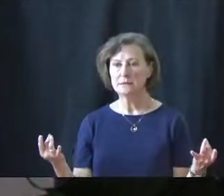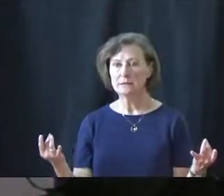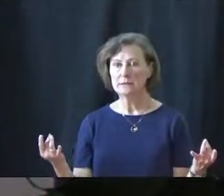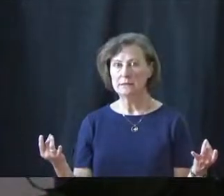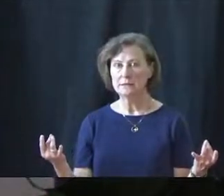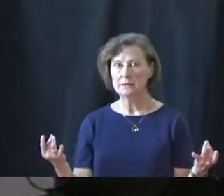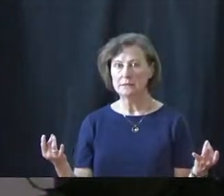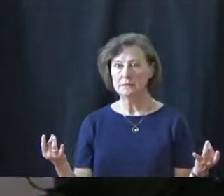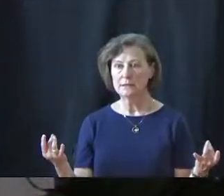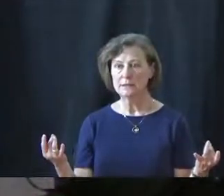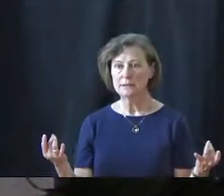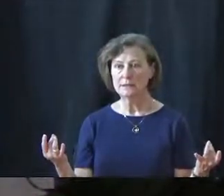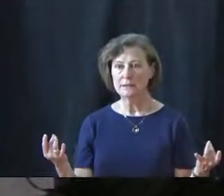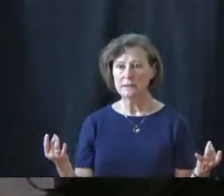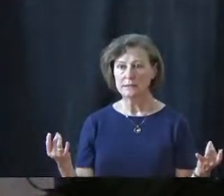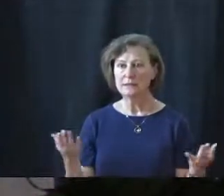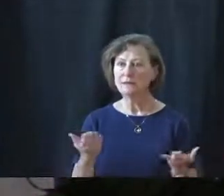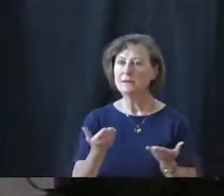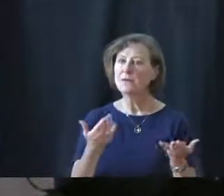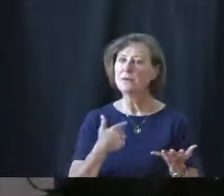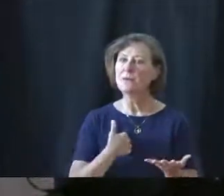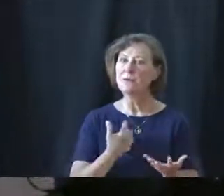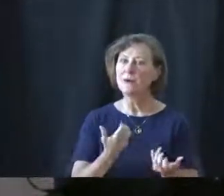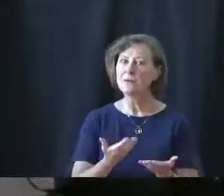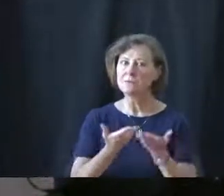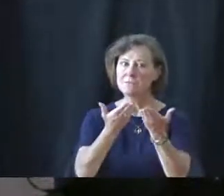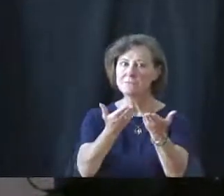Here is one of her poems to meditate on.